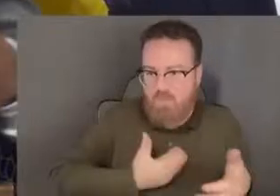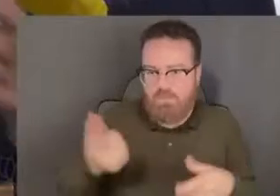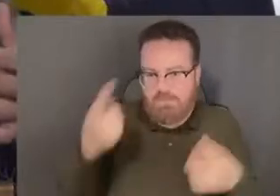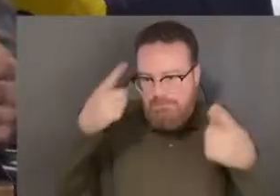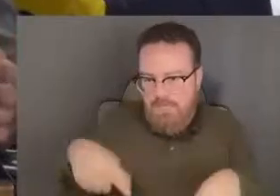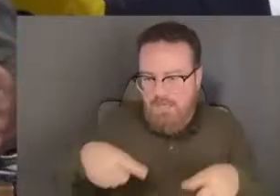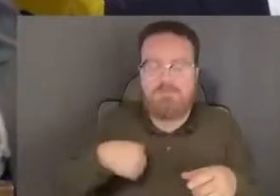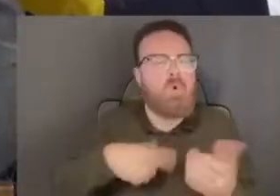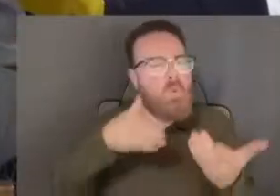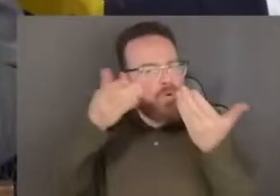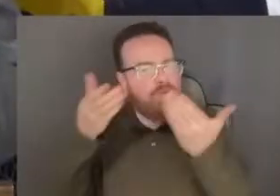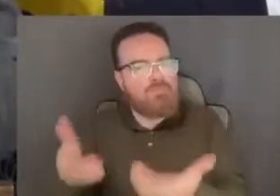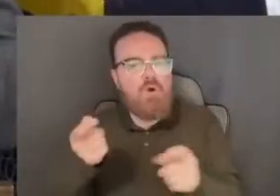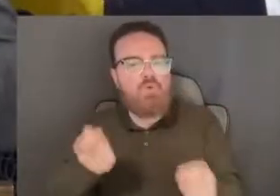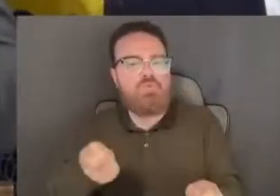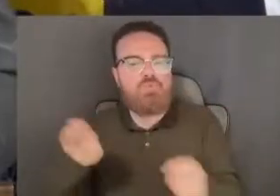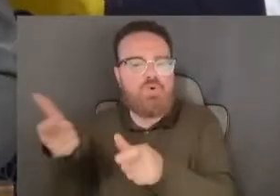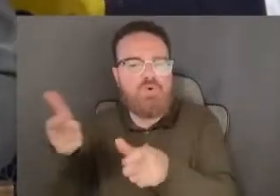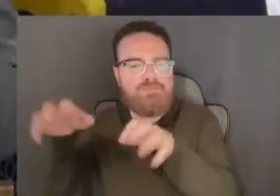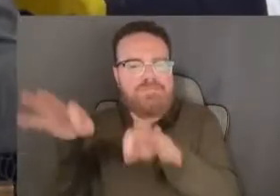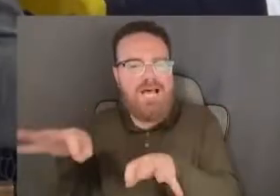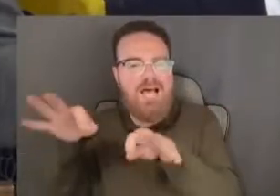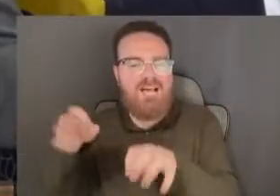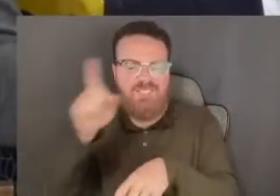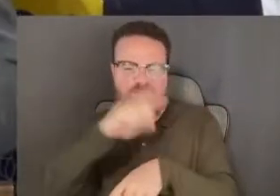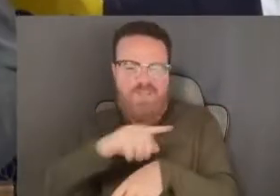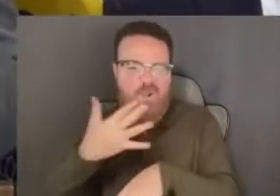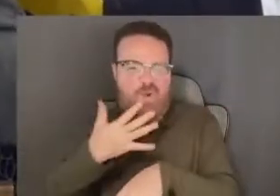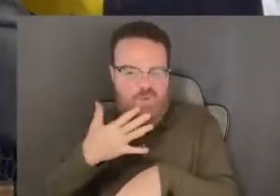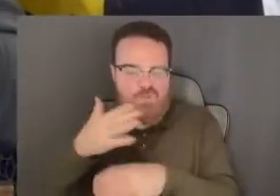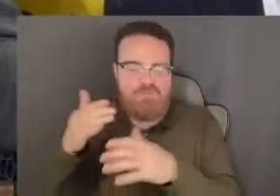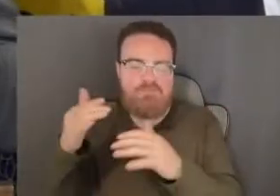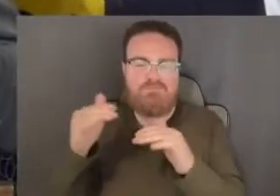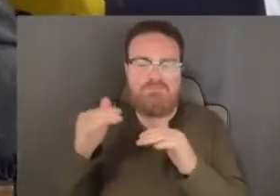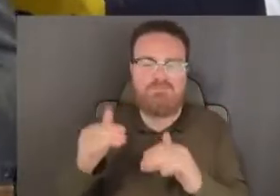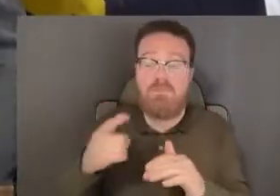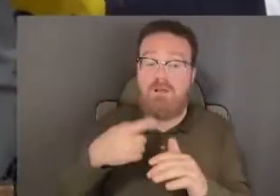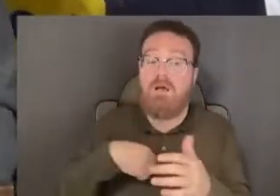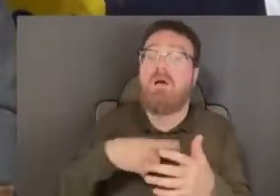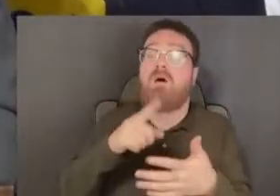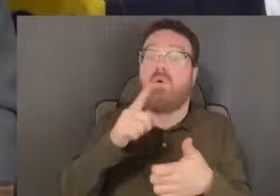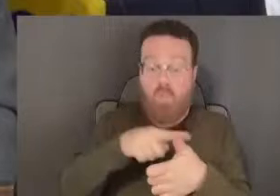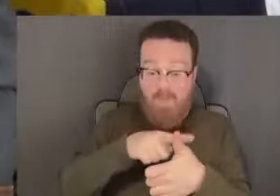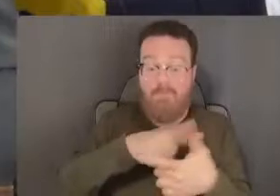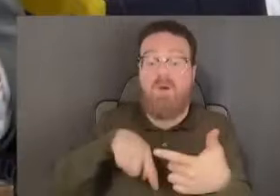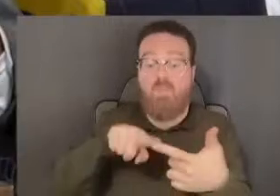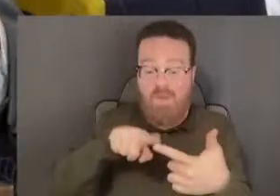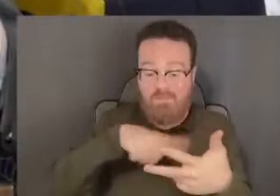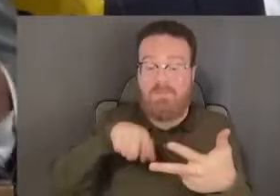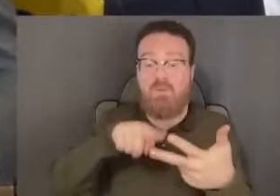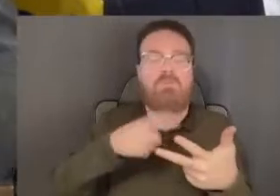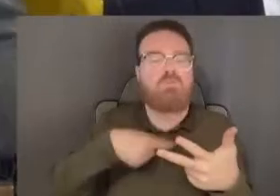and one by one, we're going to get rid of every ingredient and additive in food that we